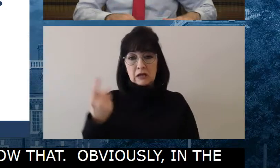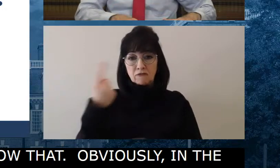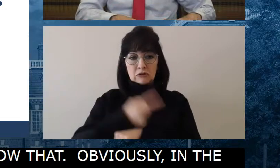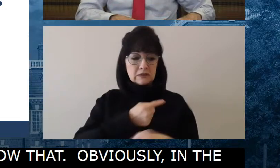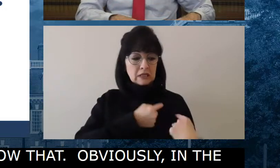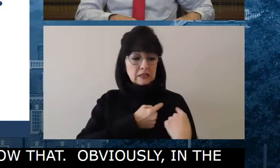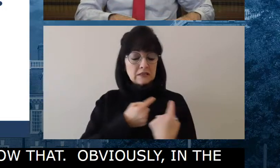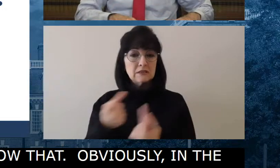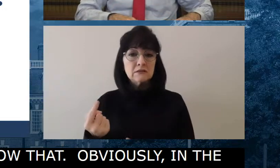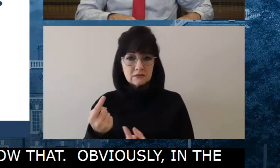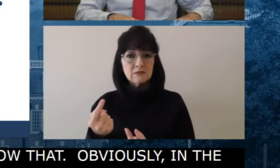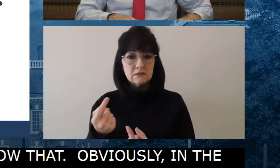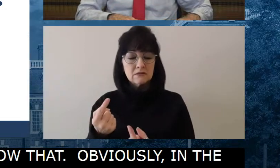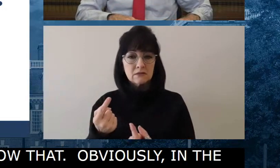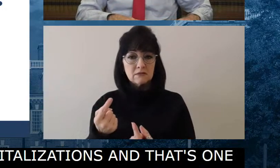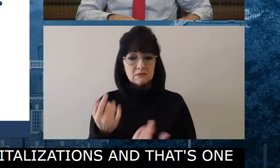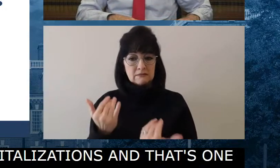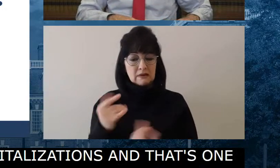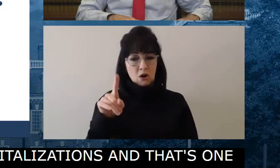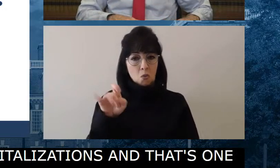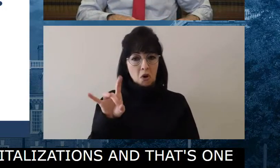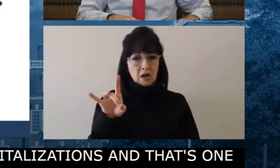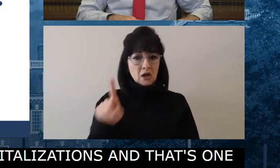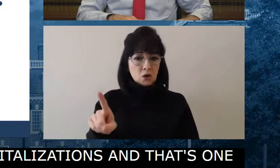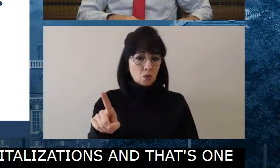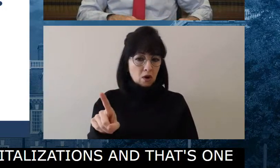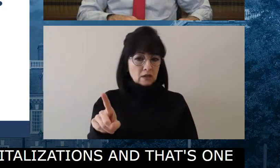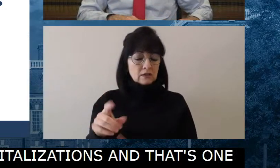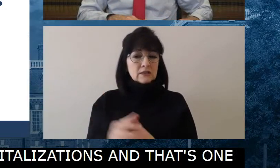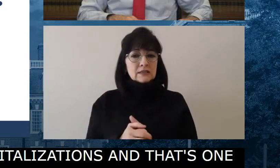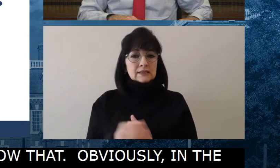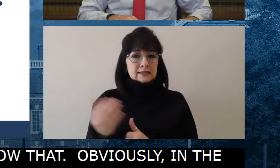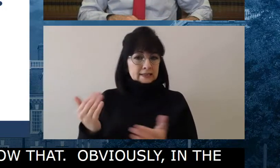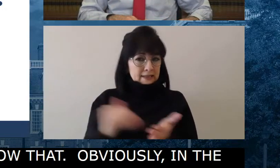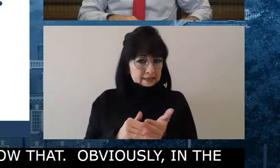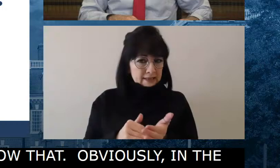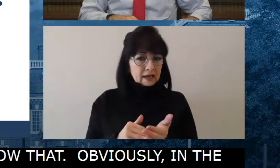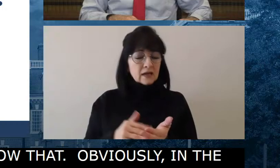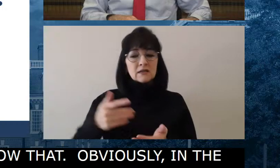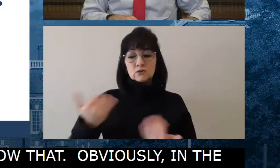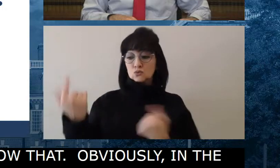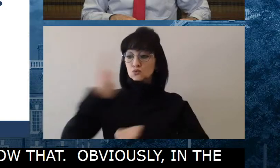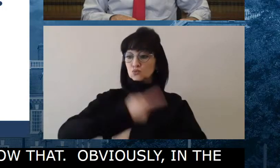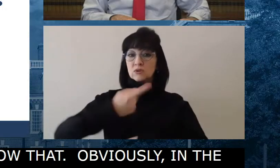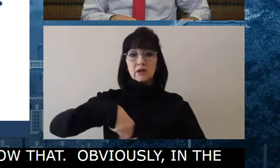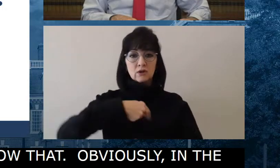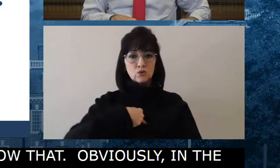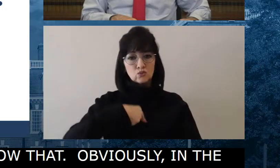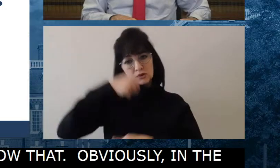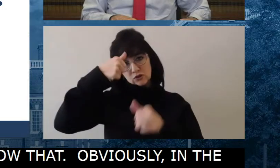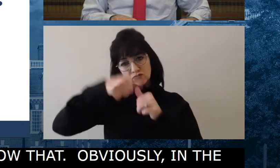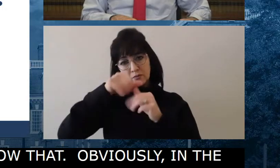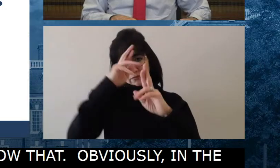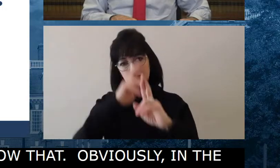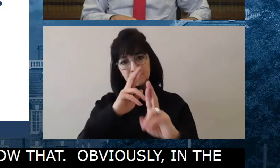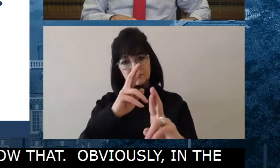to hospitalizations at 181. And again, sadly, as we started out with